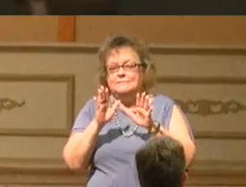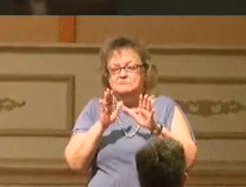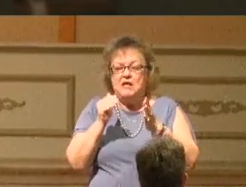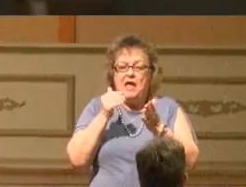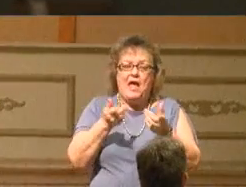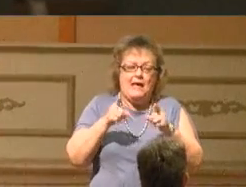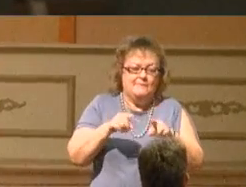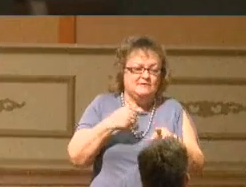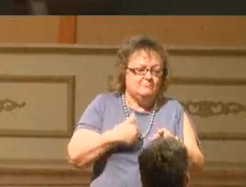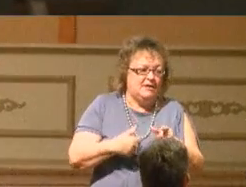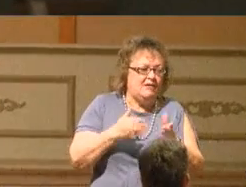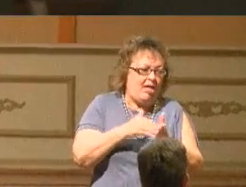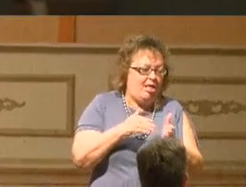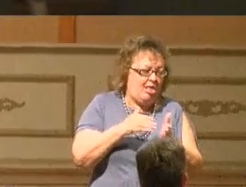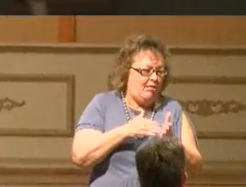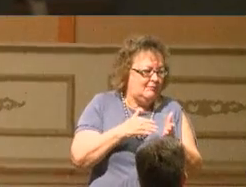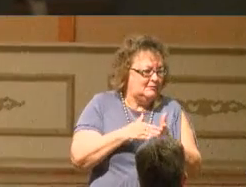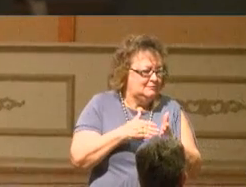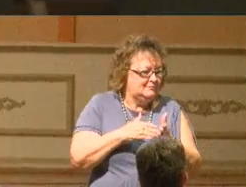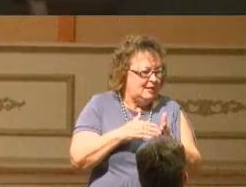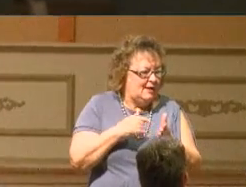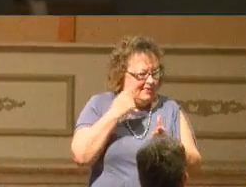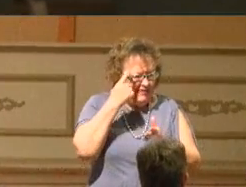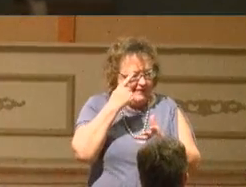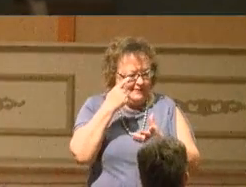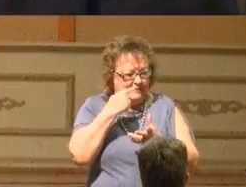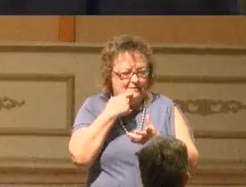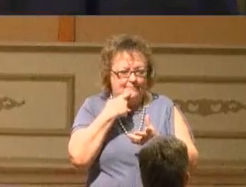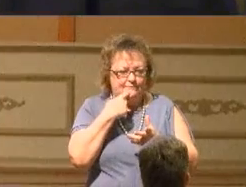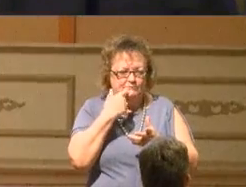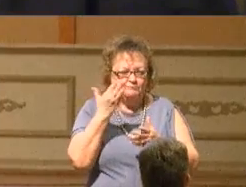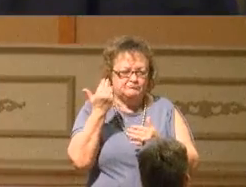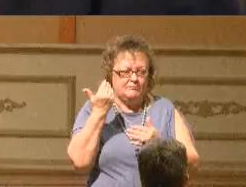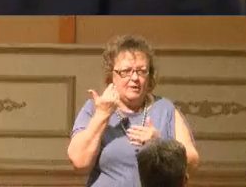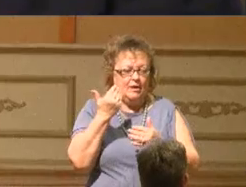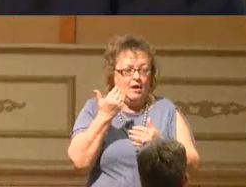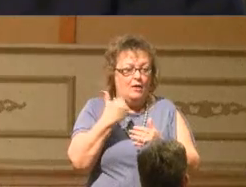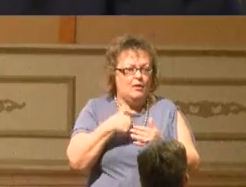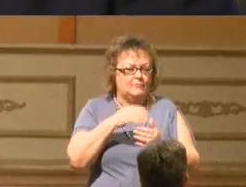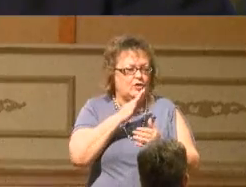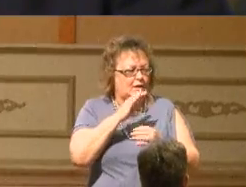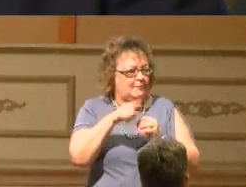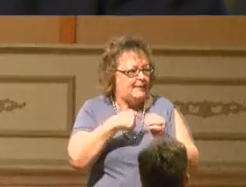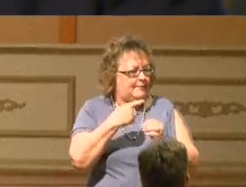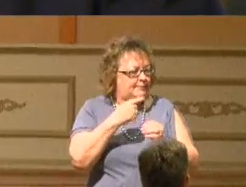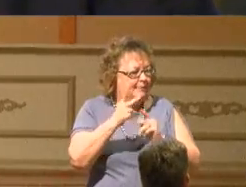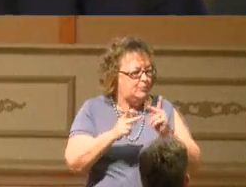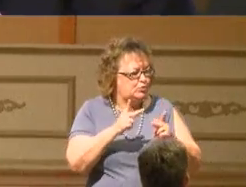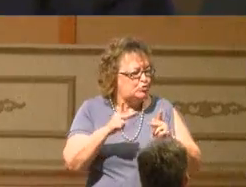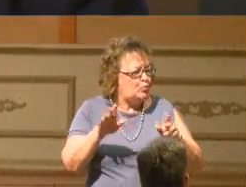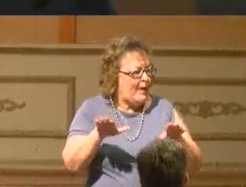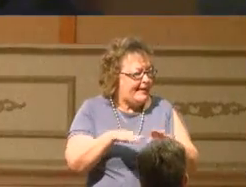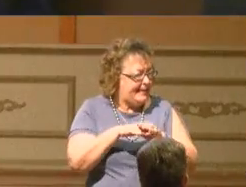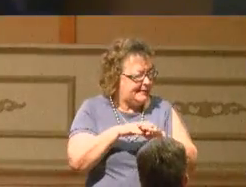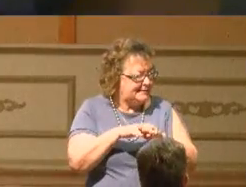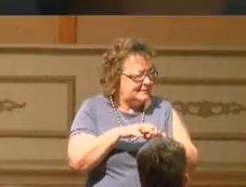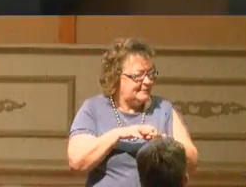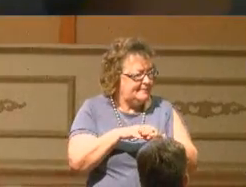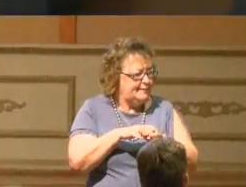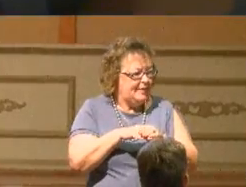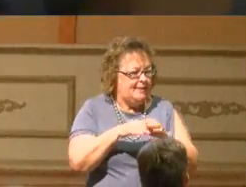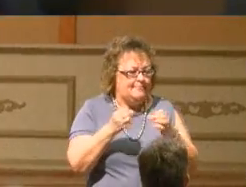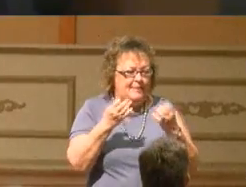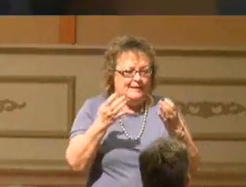often. I think I've mentioned here before that when I'm referring to people's weddings, many times